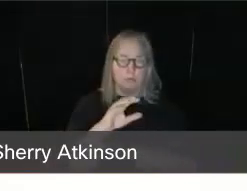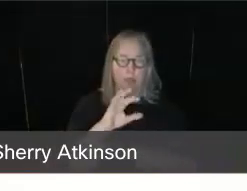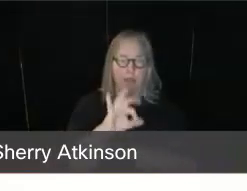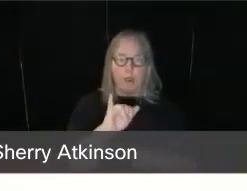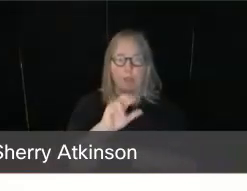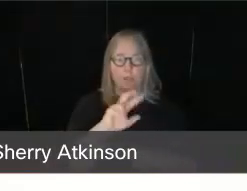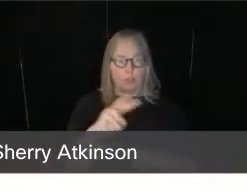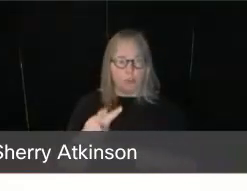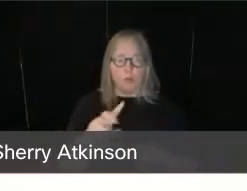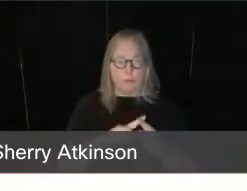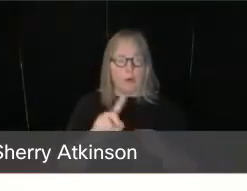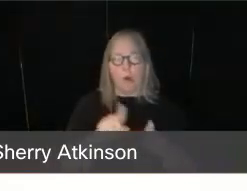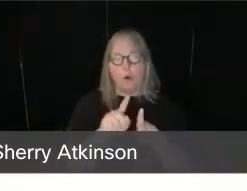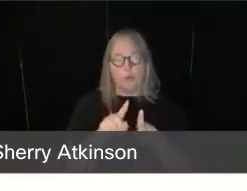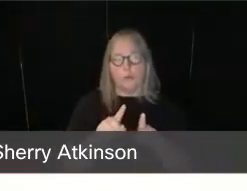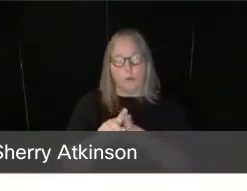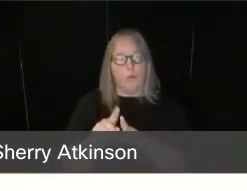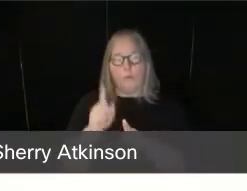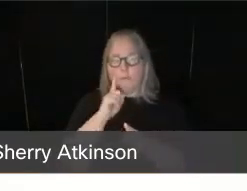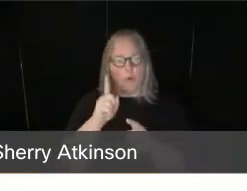years also.